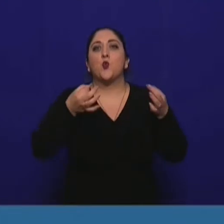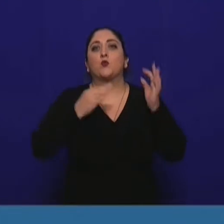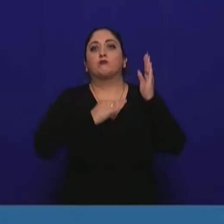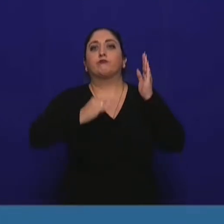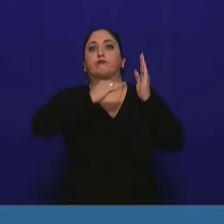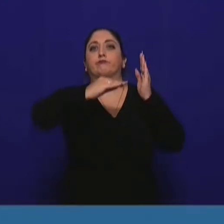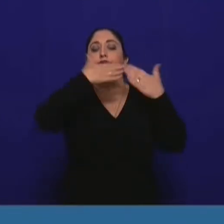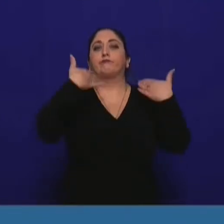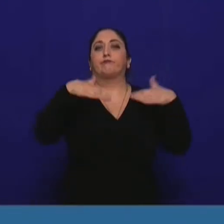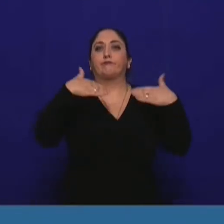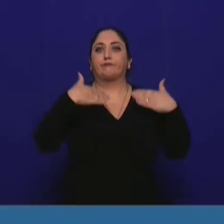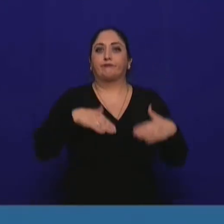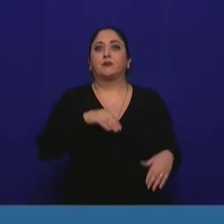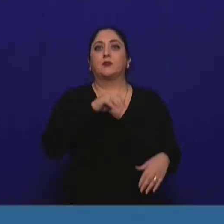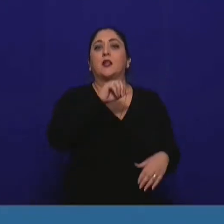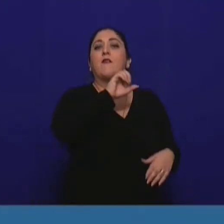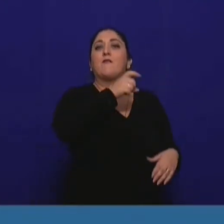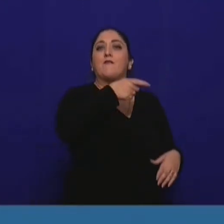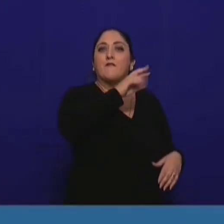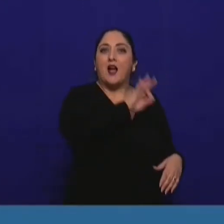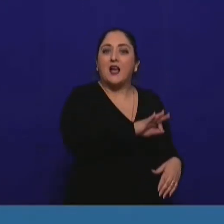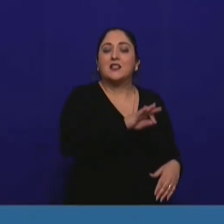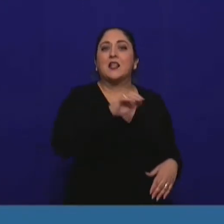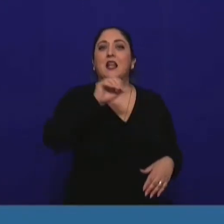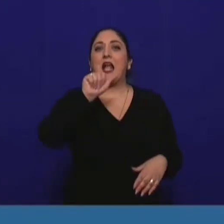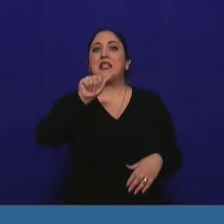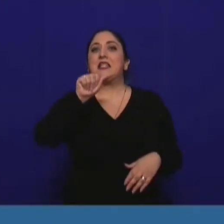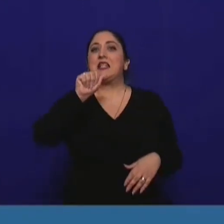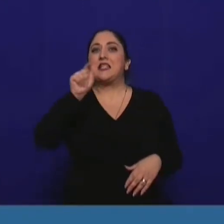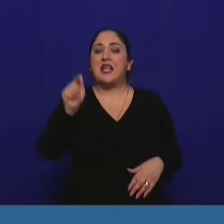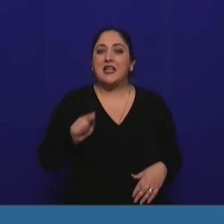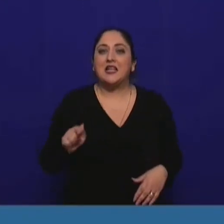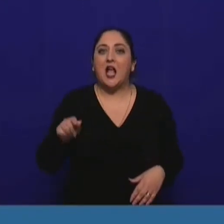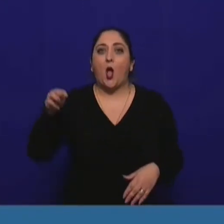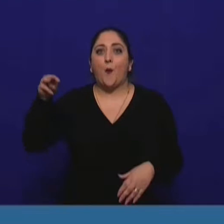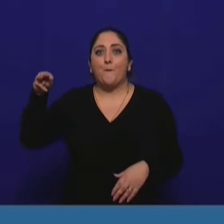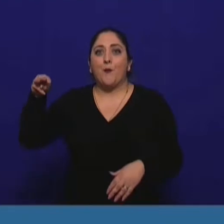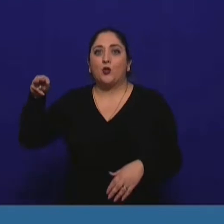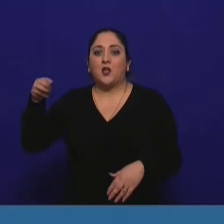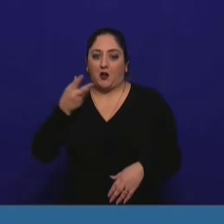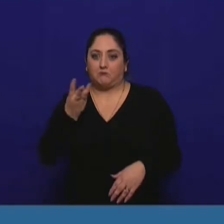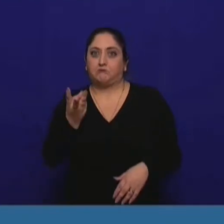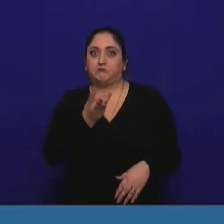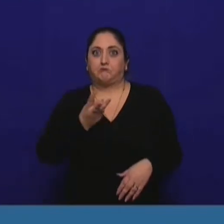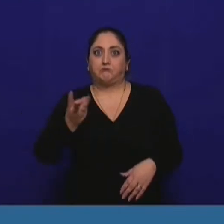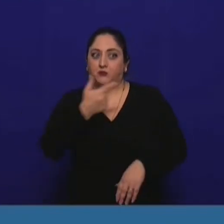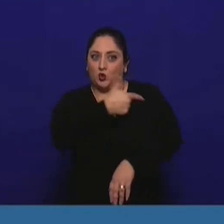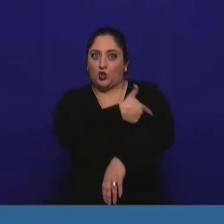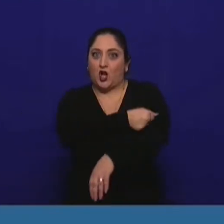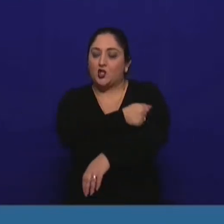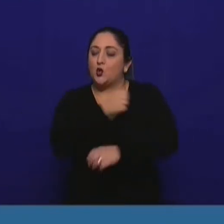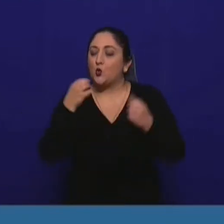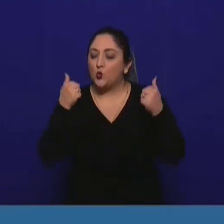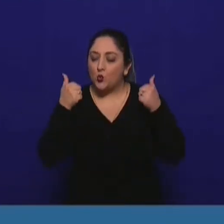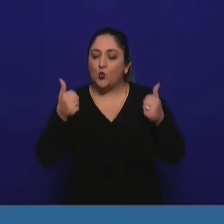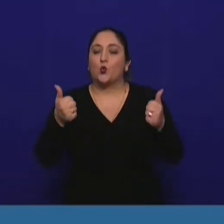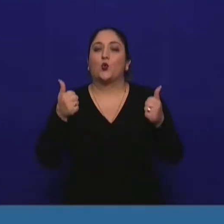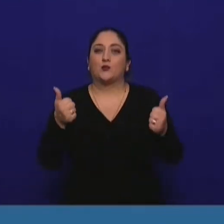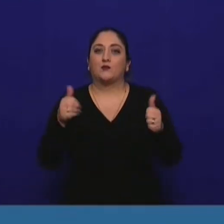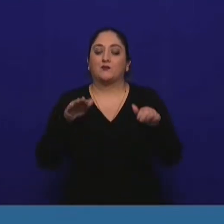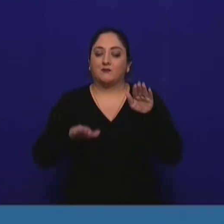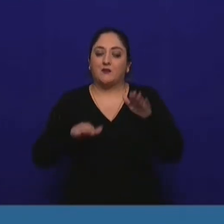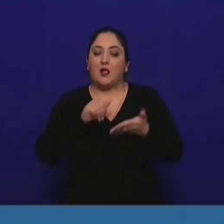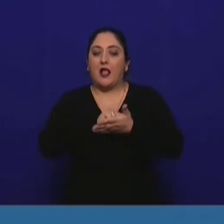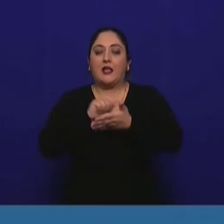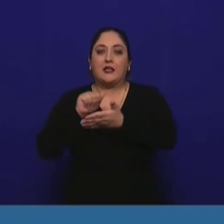Pfizer vaccine, the AstraZeneca vaccine and the Moderna vaccine are all effective, and we are giving this vaccine in accordance to the age group